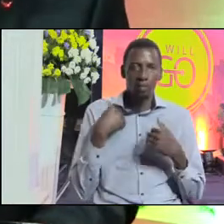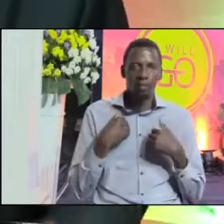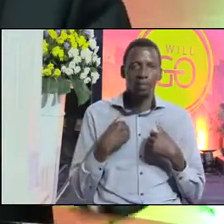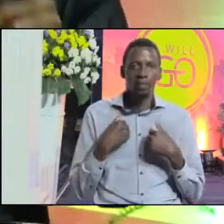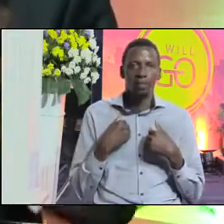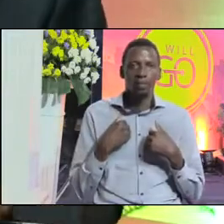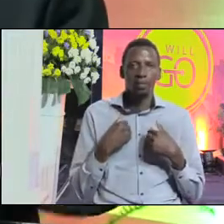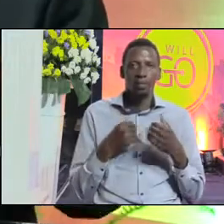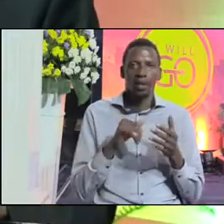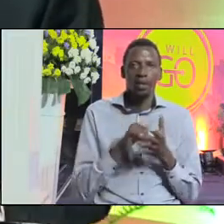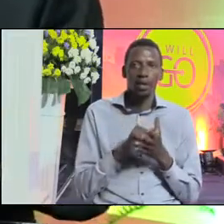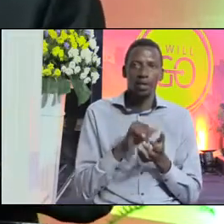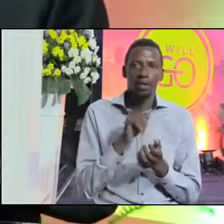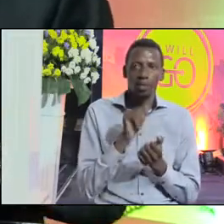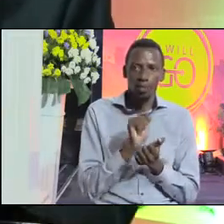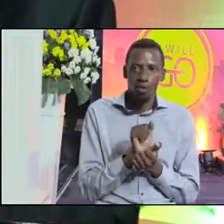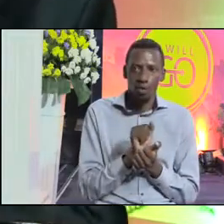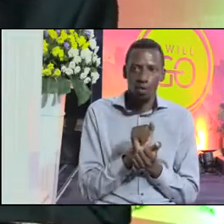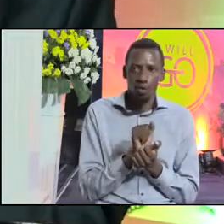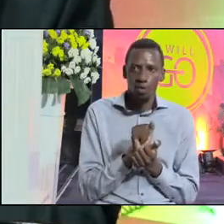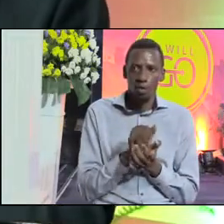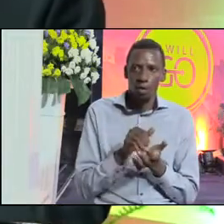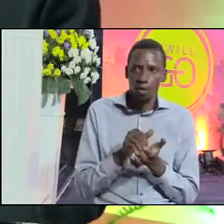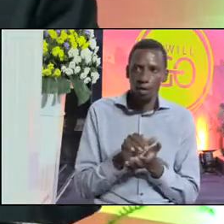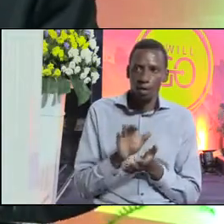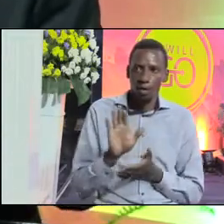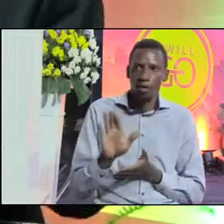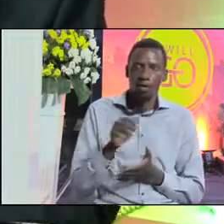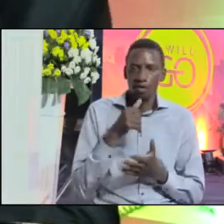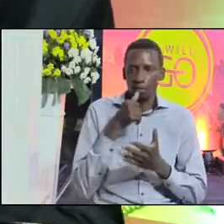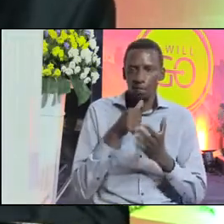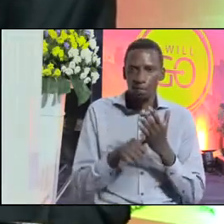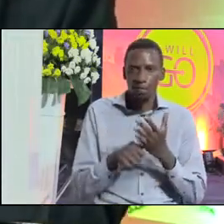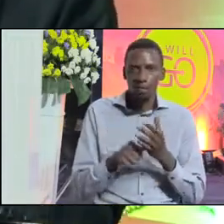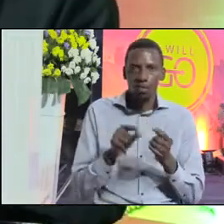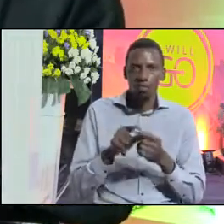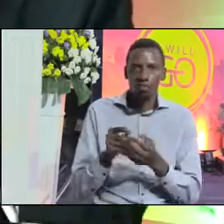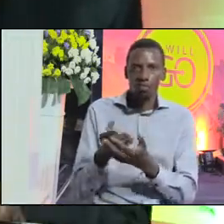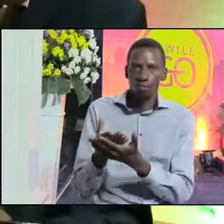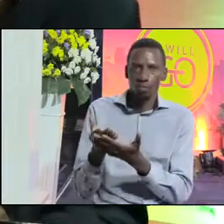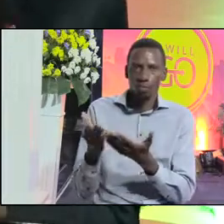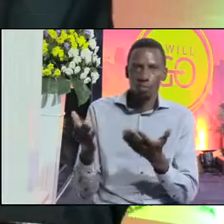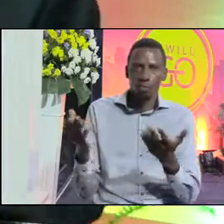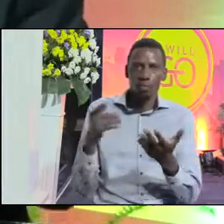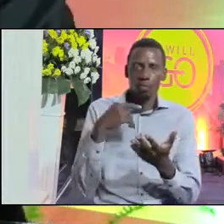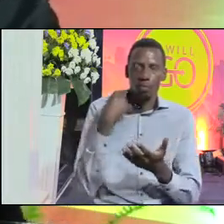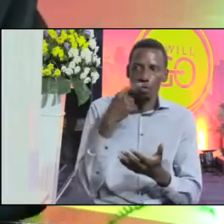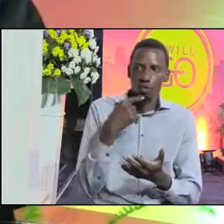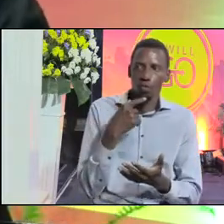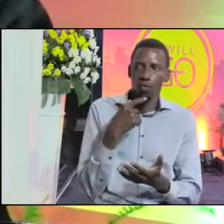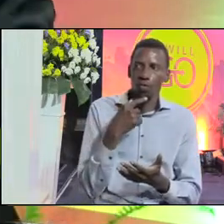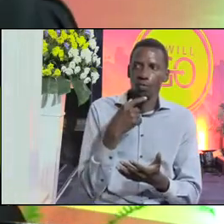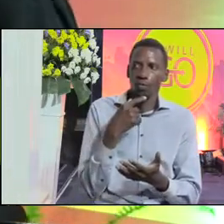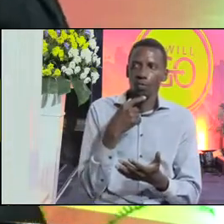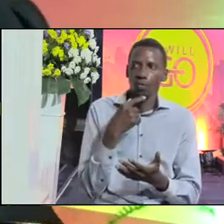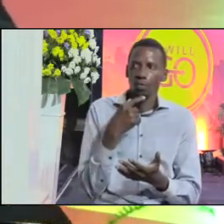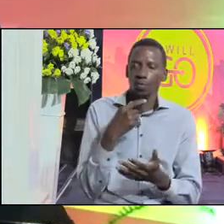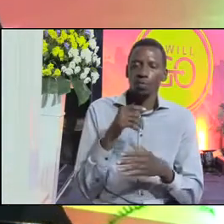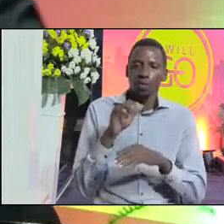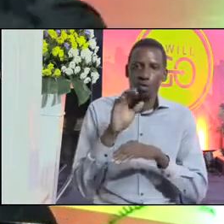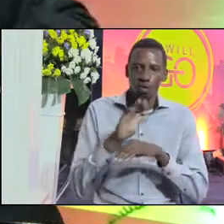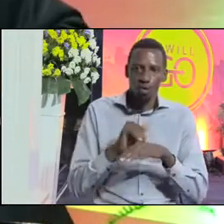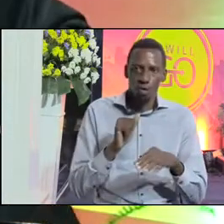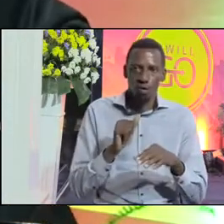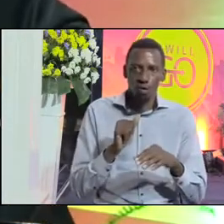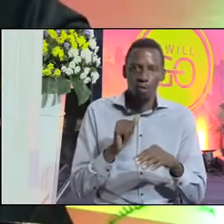is, that Paul sent his letter to those who were